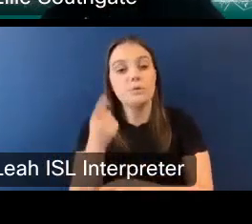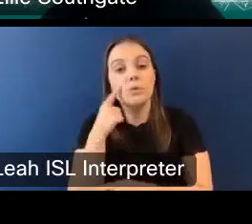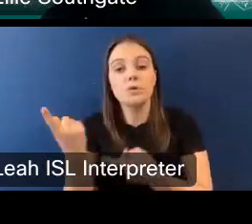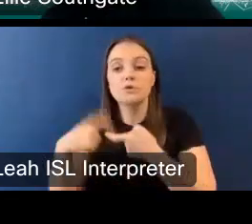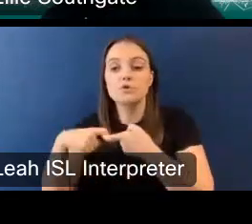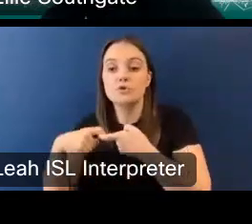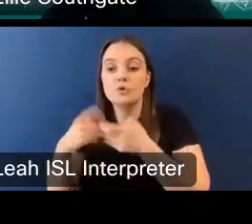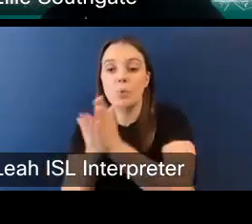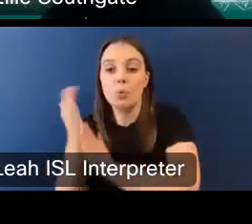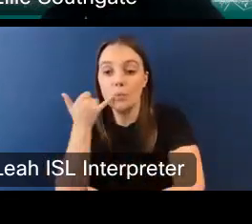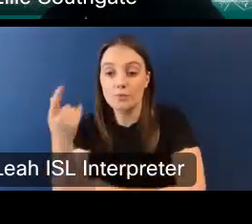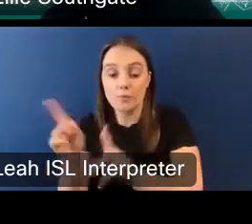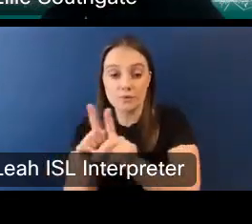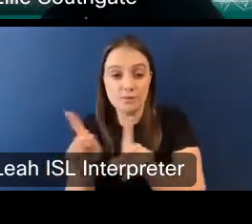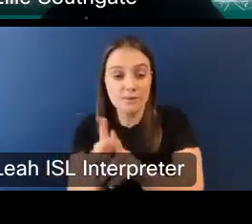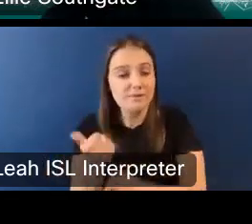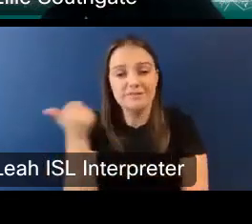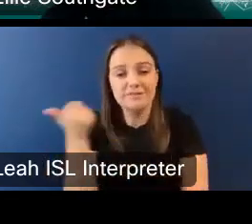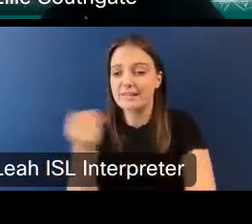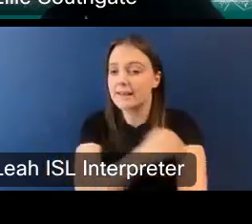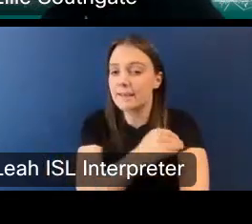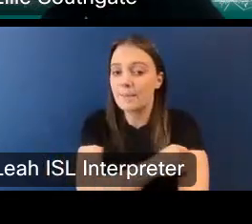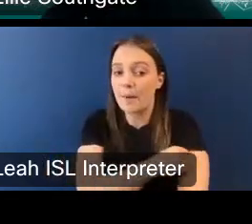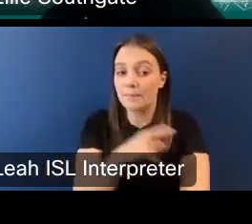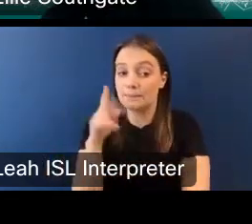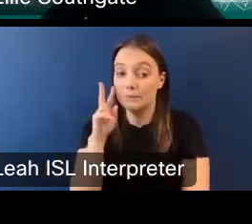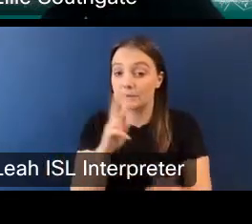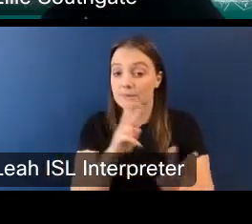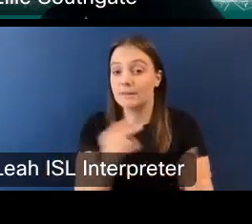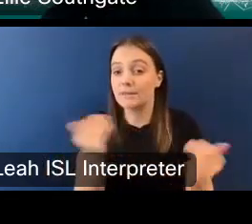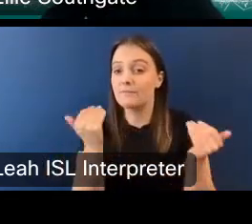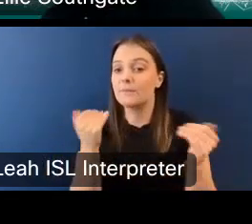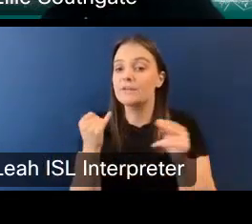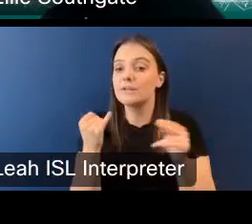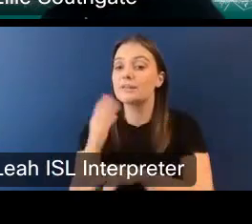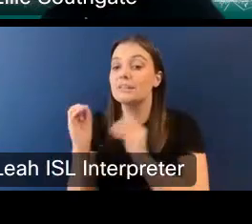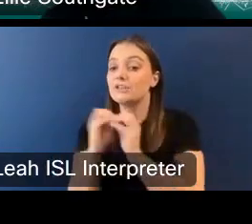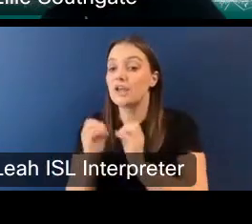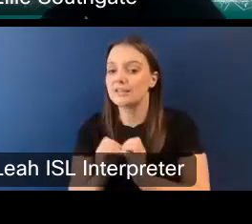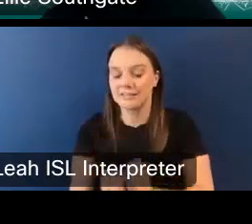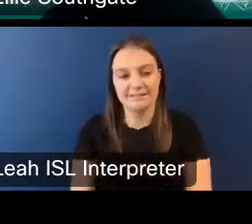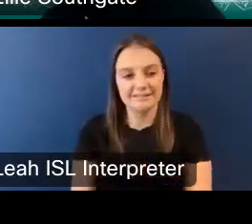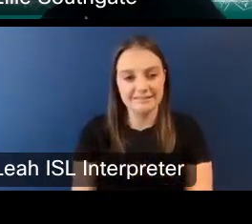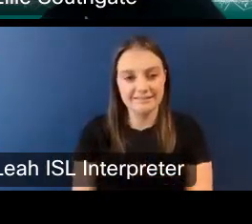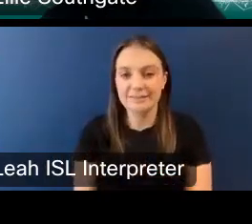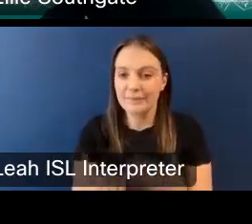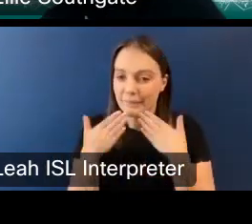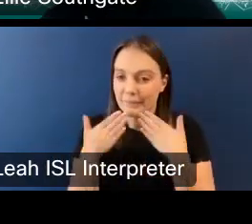if you have any problems, you'll find these details in the chat box throughout. Thank you.